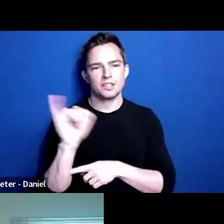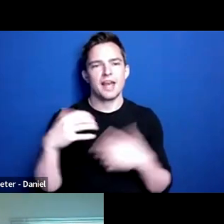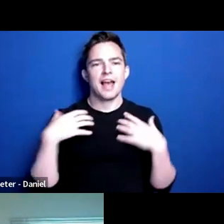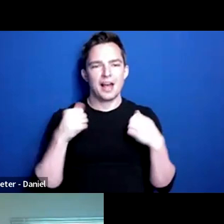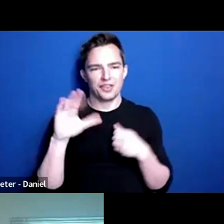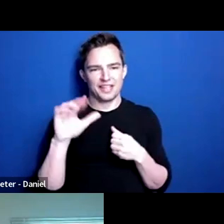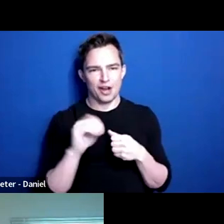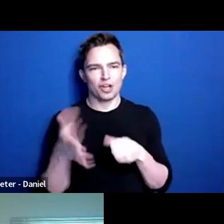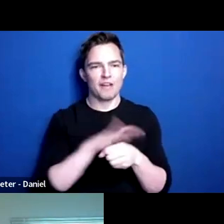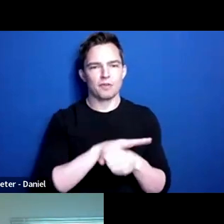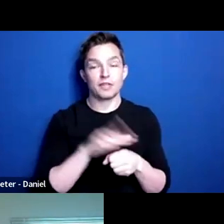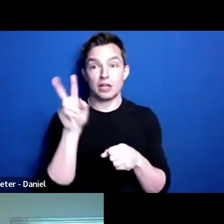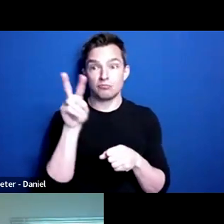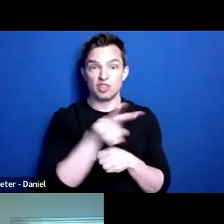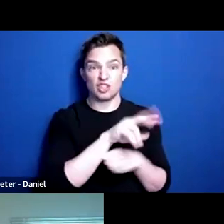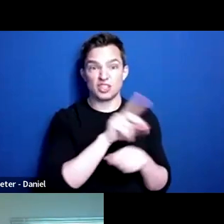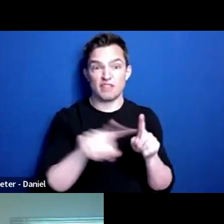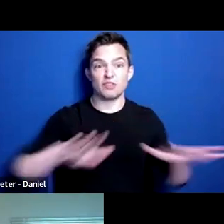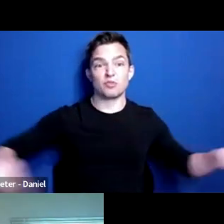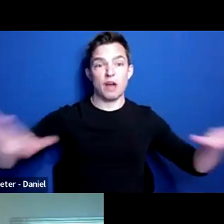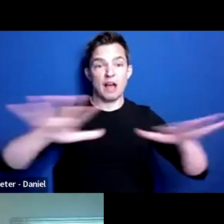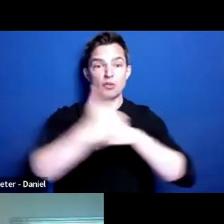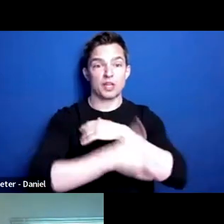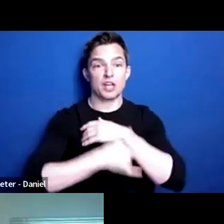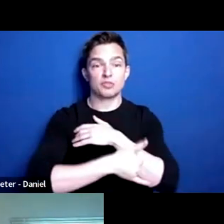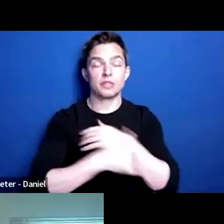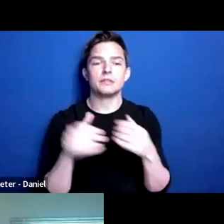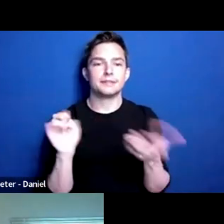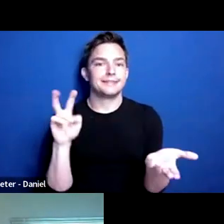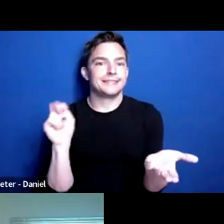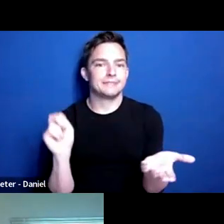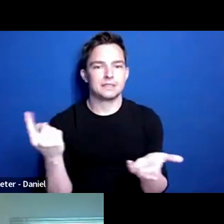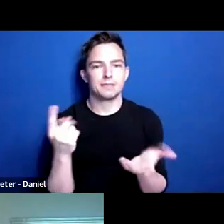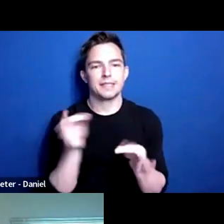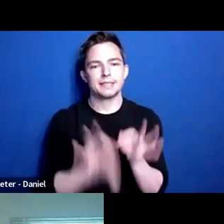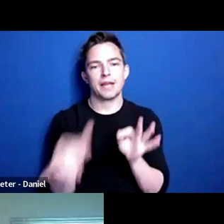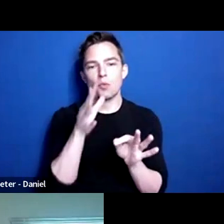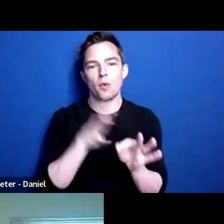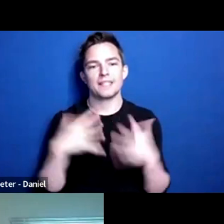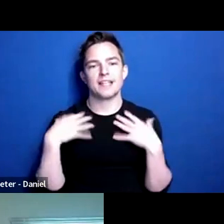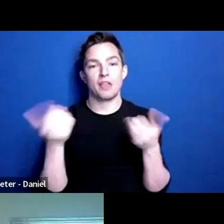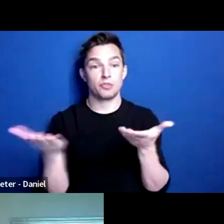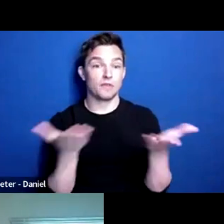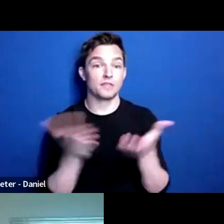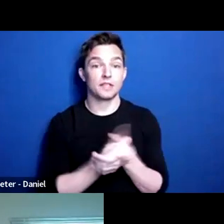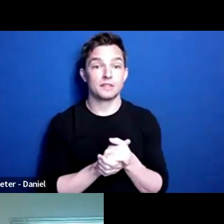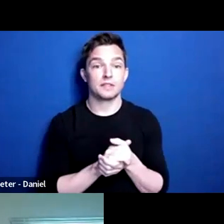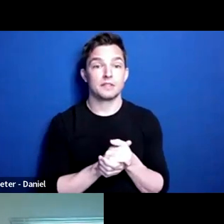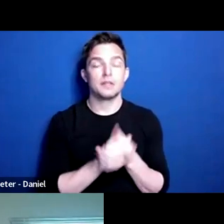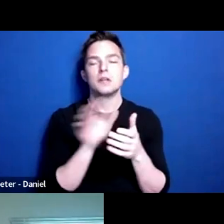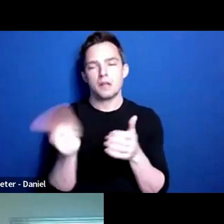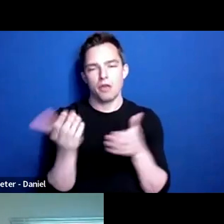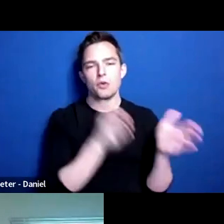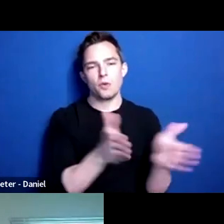We know that looks very different across the country. Even something as simple as women's health services. So there are other ways